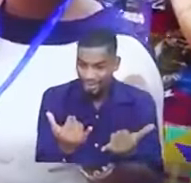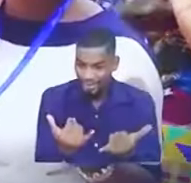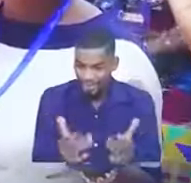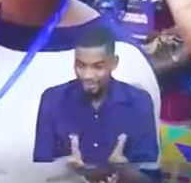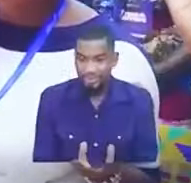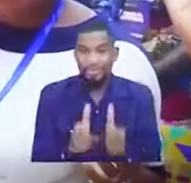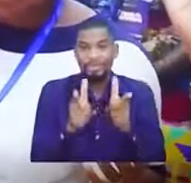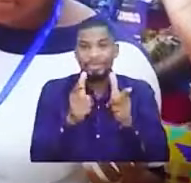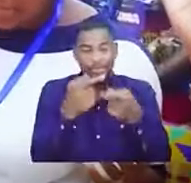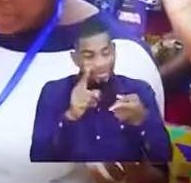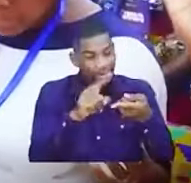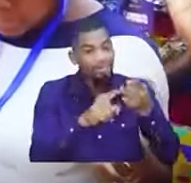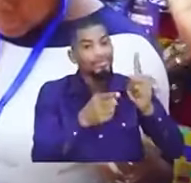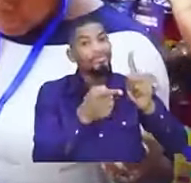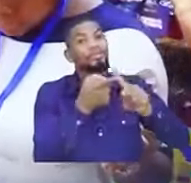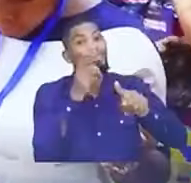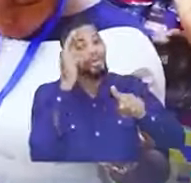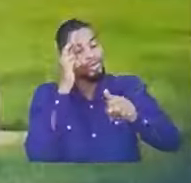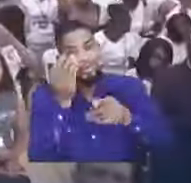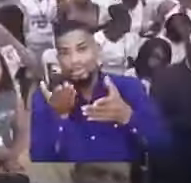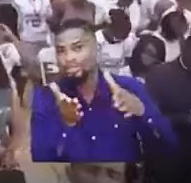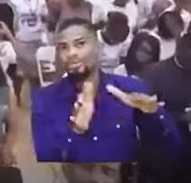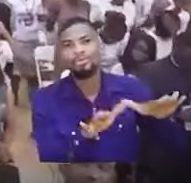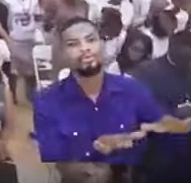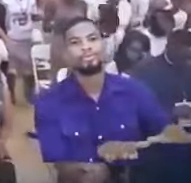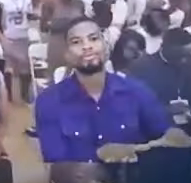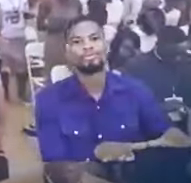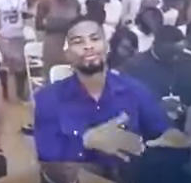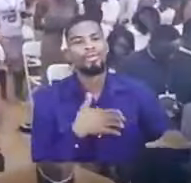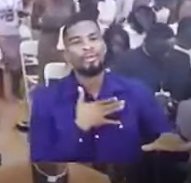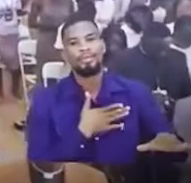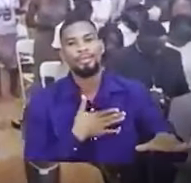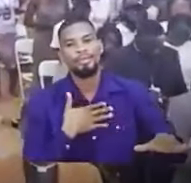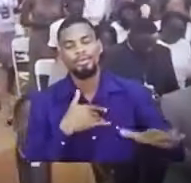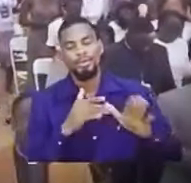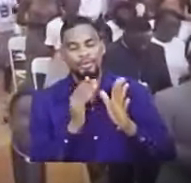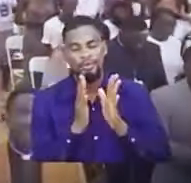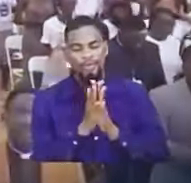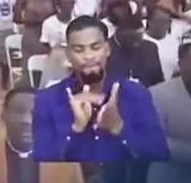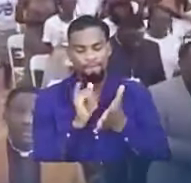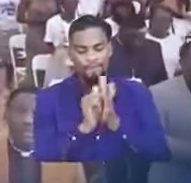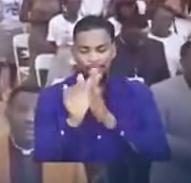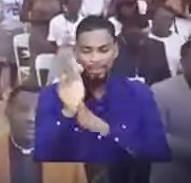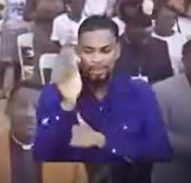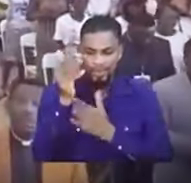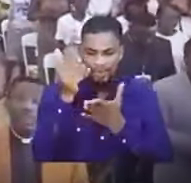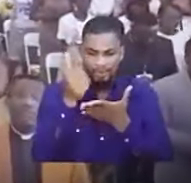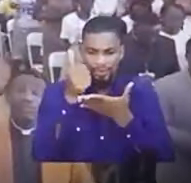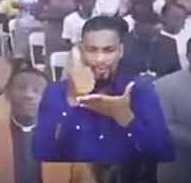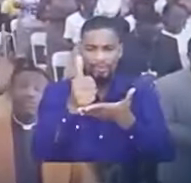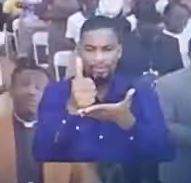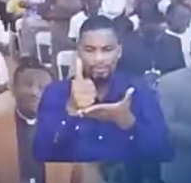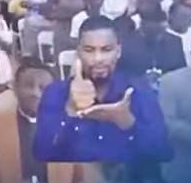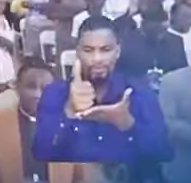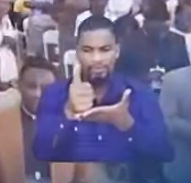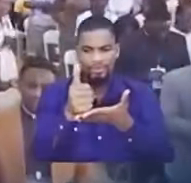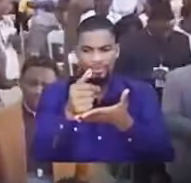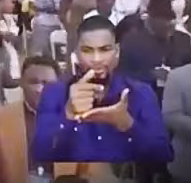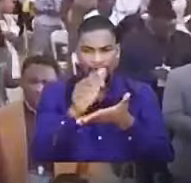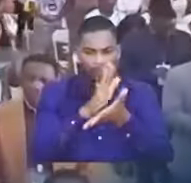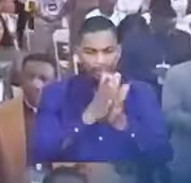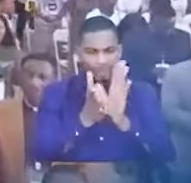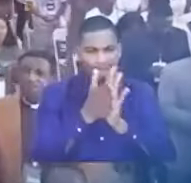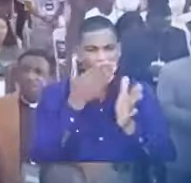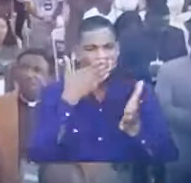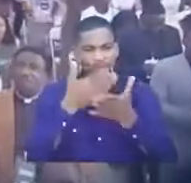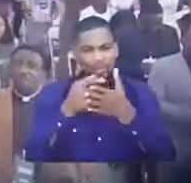but he has some friends. Shall we pray that God will help us, that we will become good